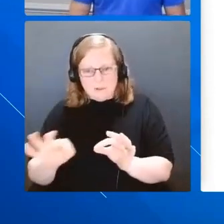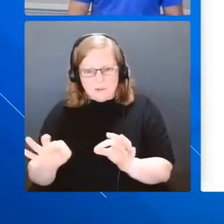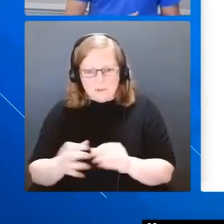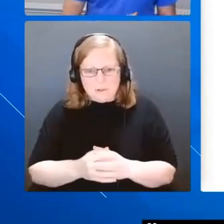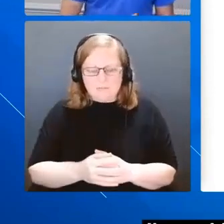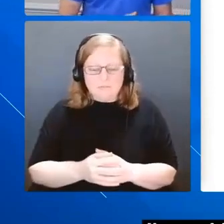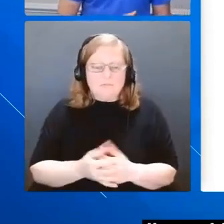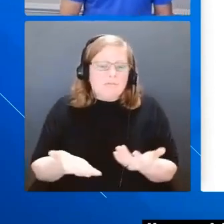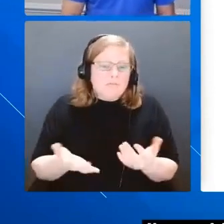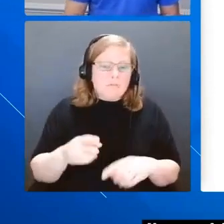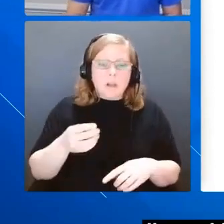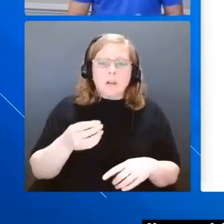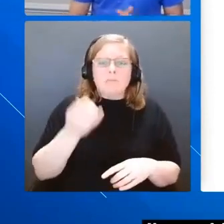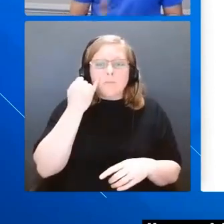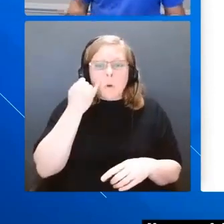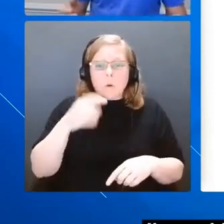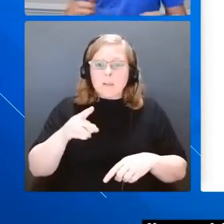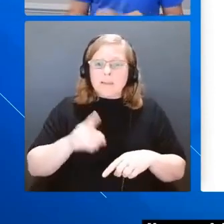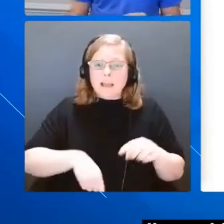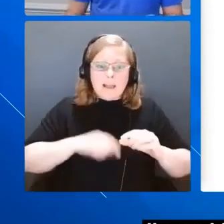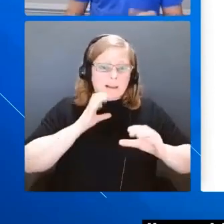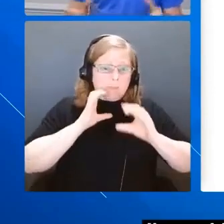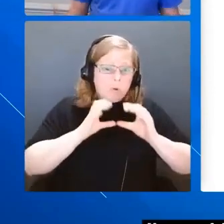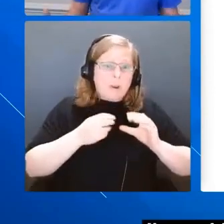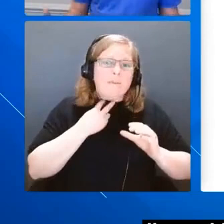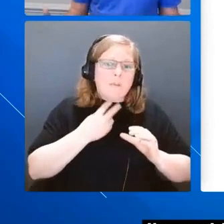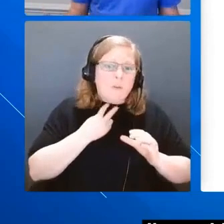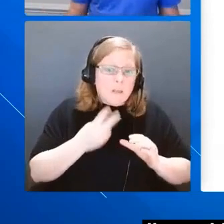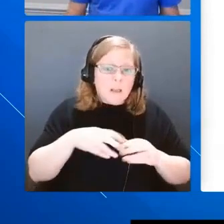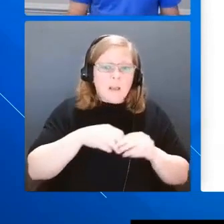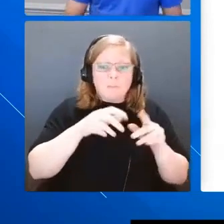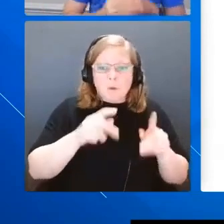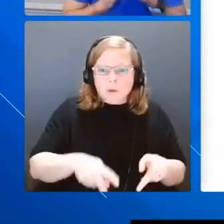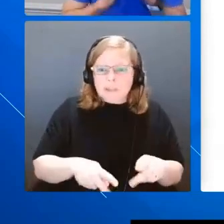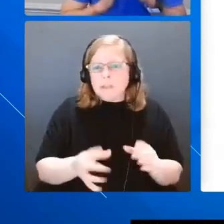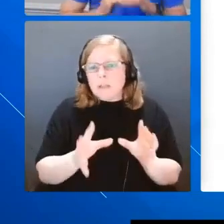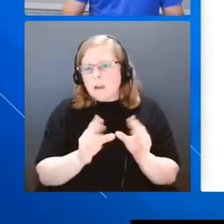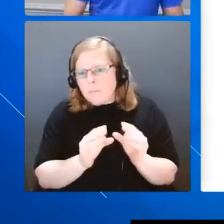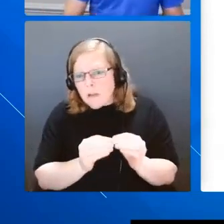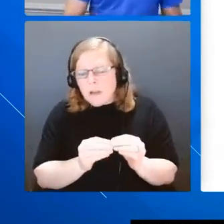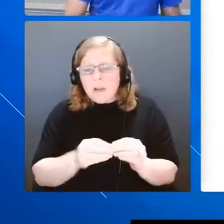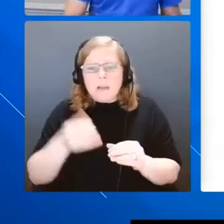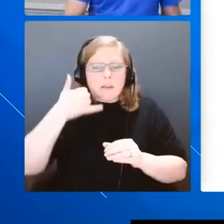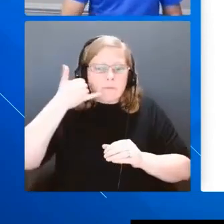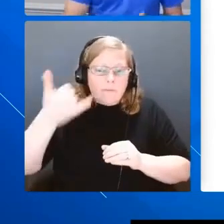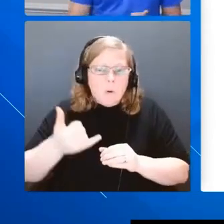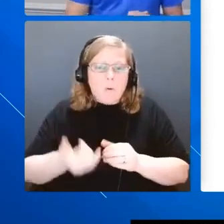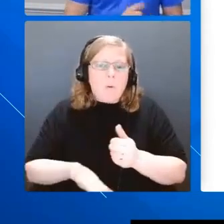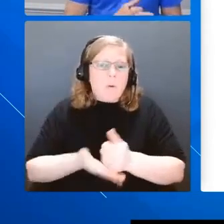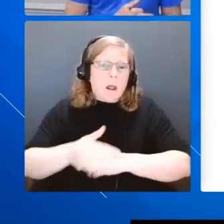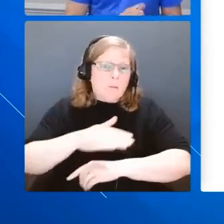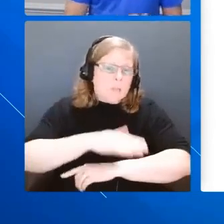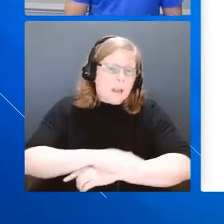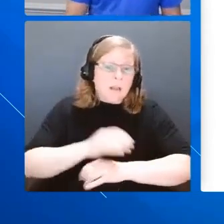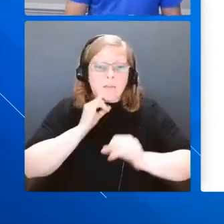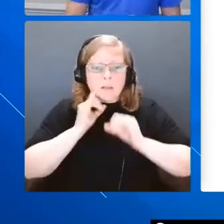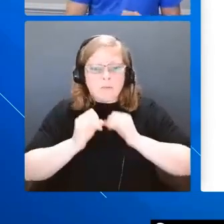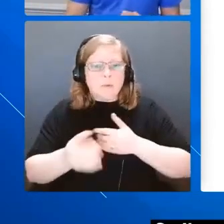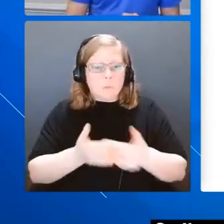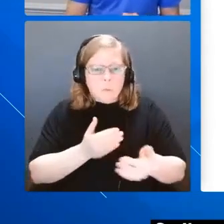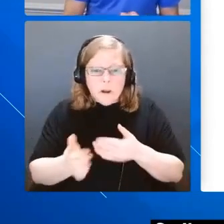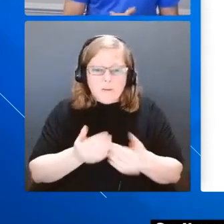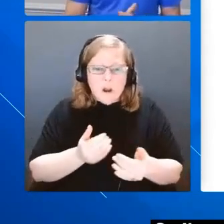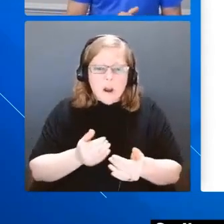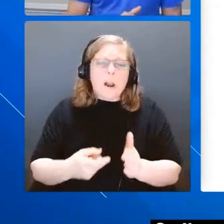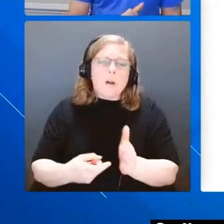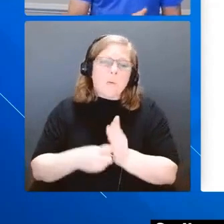unable to communicate verbally in person, during meetings, over your phone to your help desk, during interviews, you name it. So I'm going to require a sign